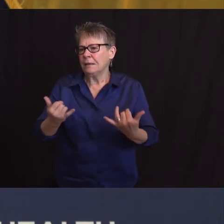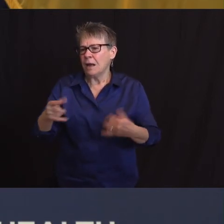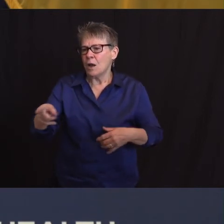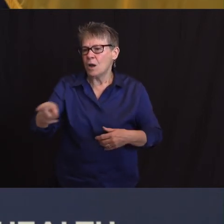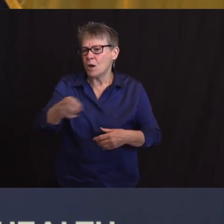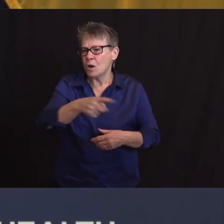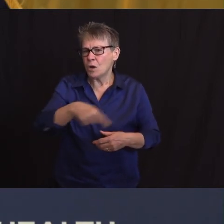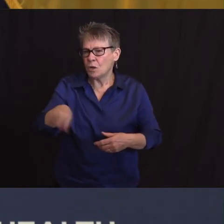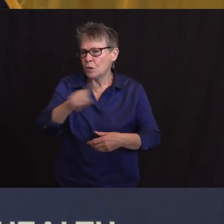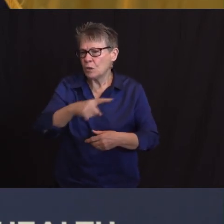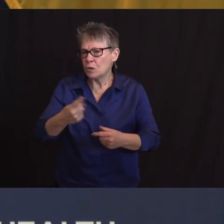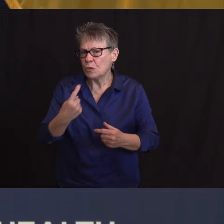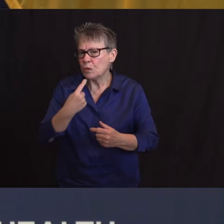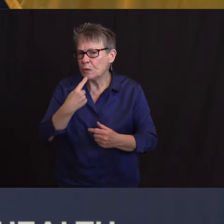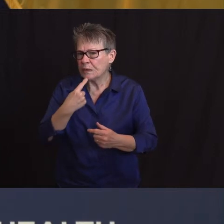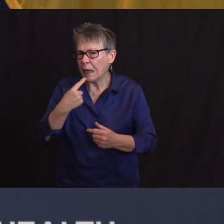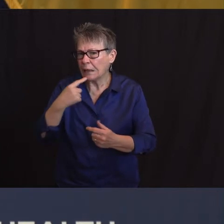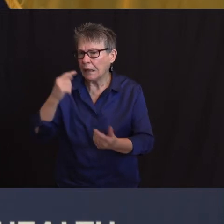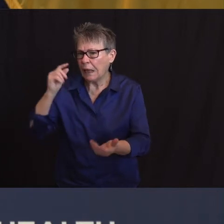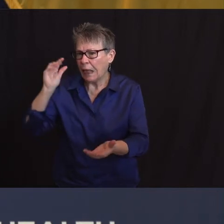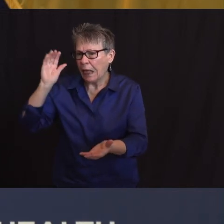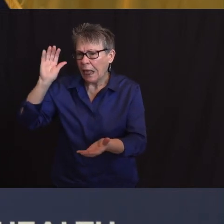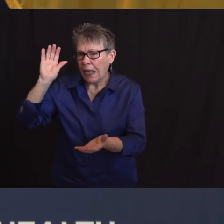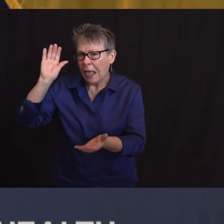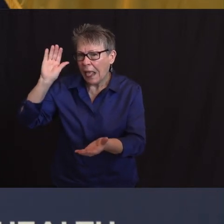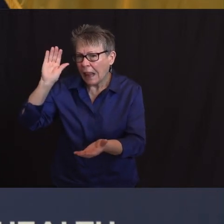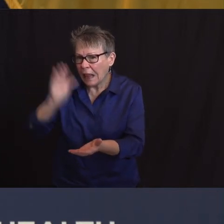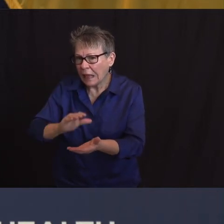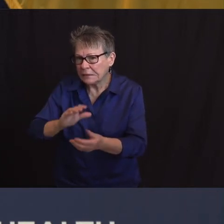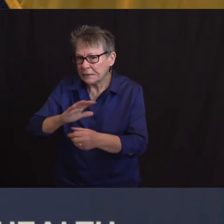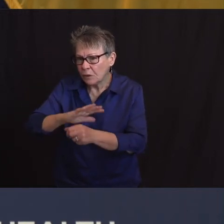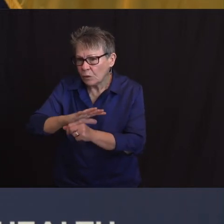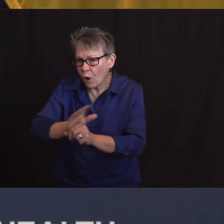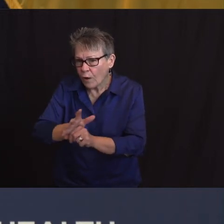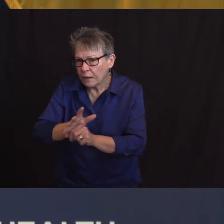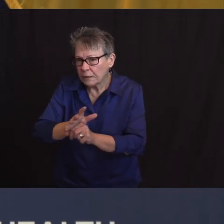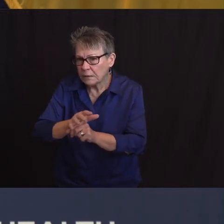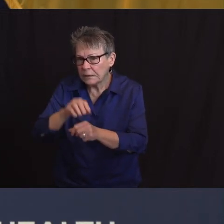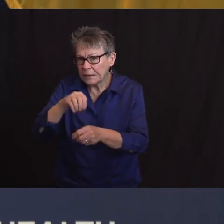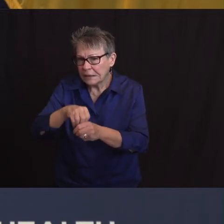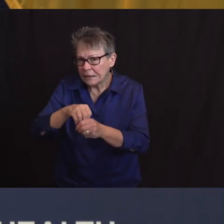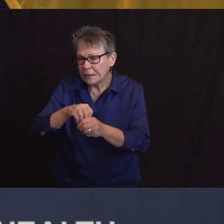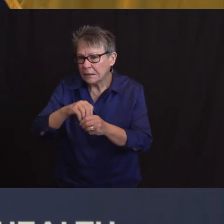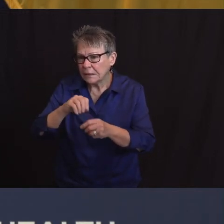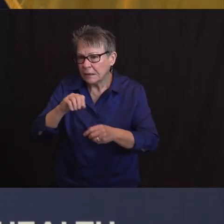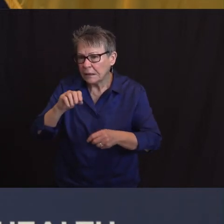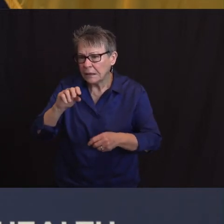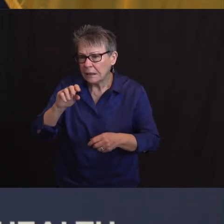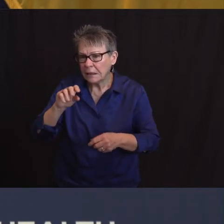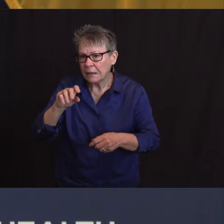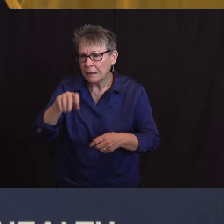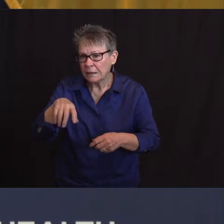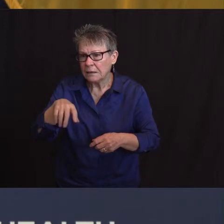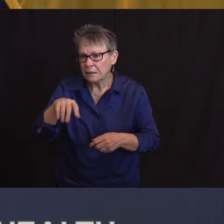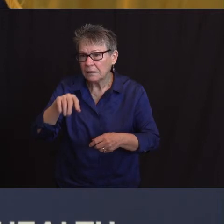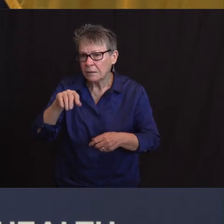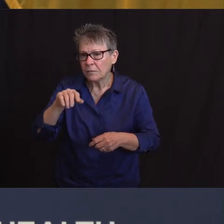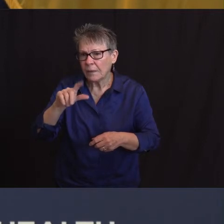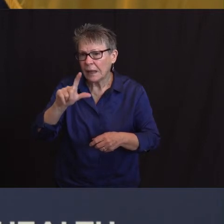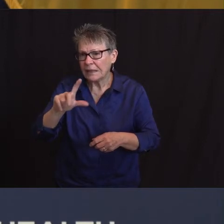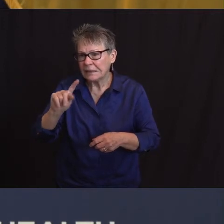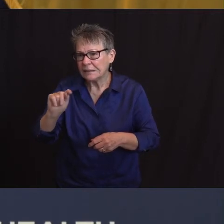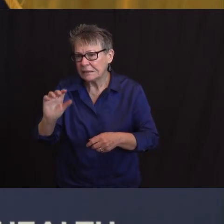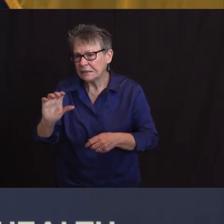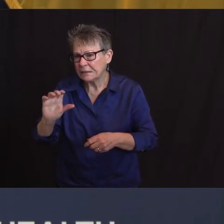from the previous day. The number you're currently reporting is lower than it was on January 31st. Can you explain that? An